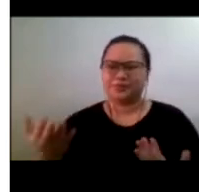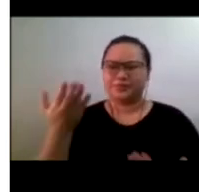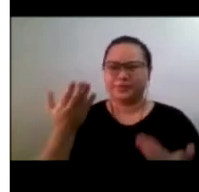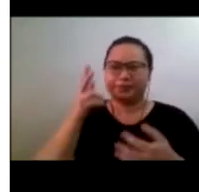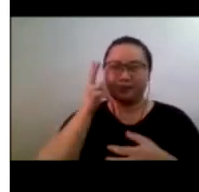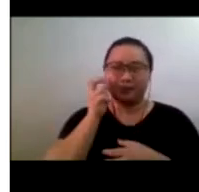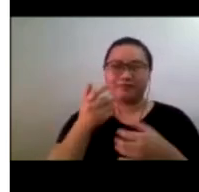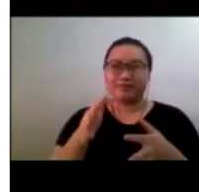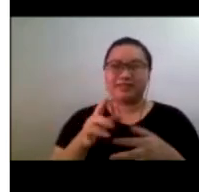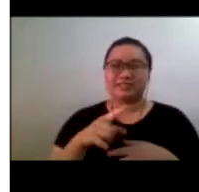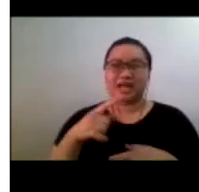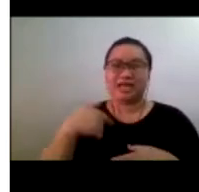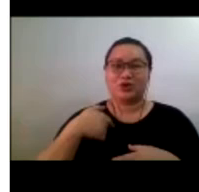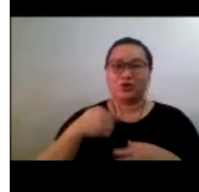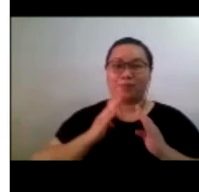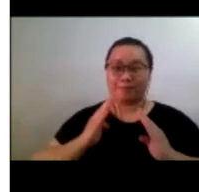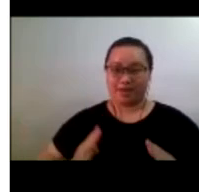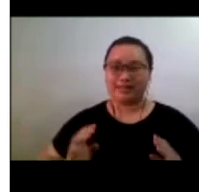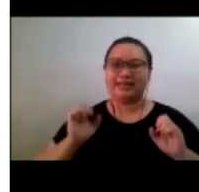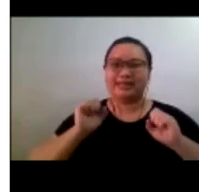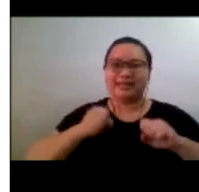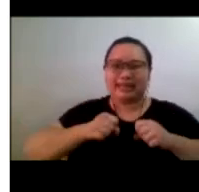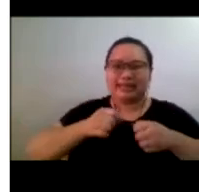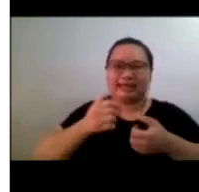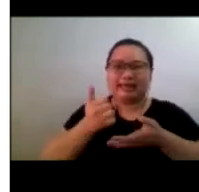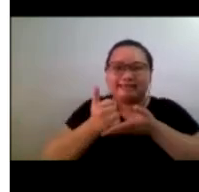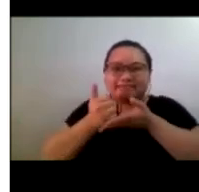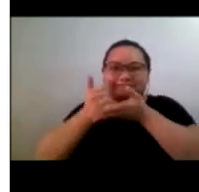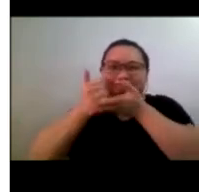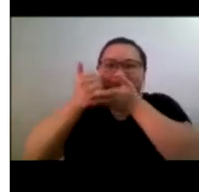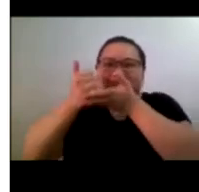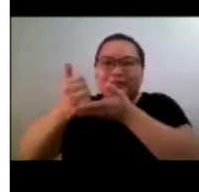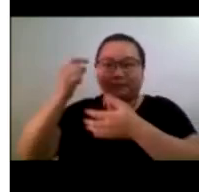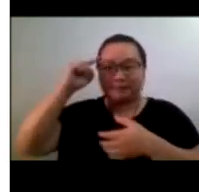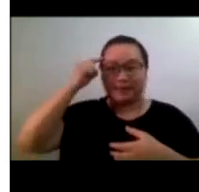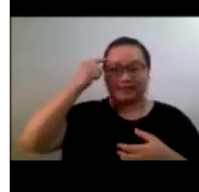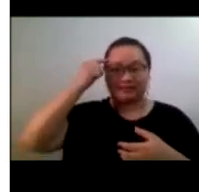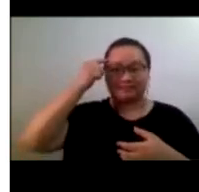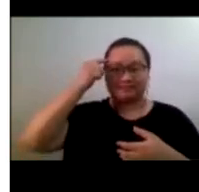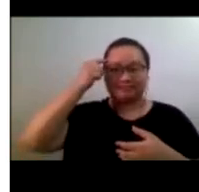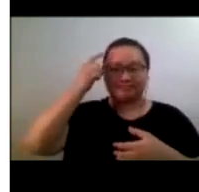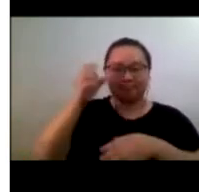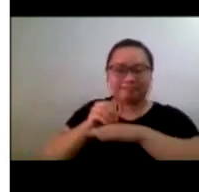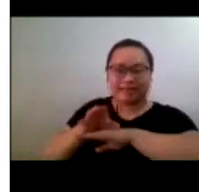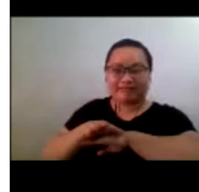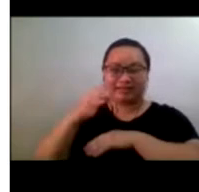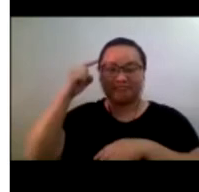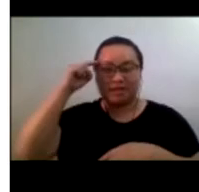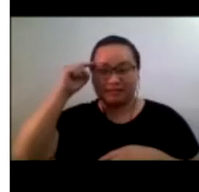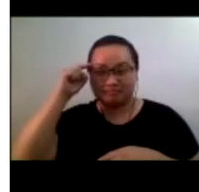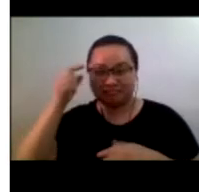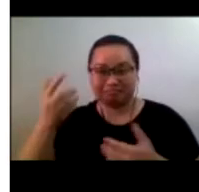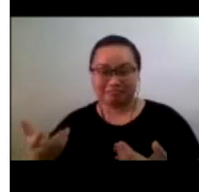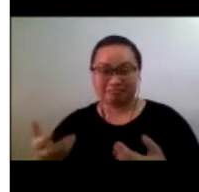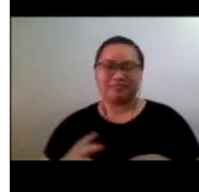mind shaping your body. And so she said, and she would advise, you know, like students,